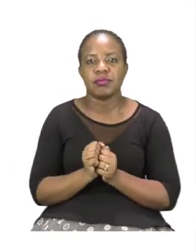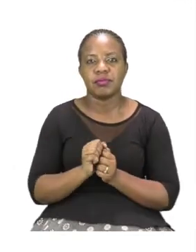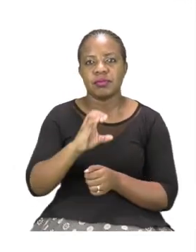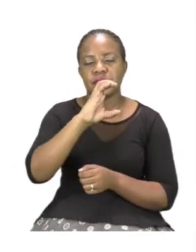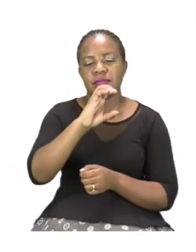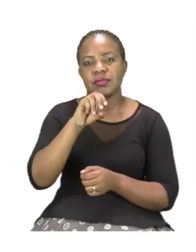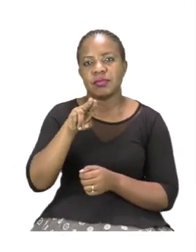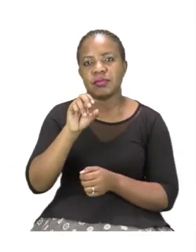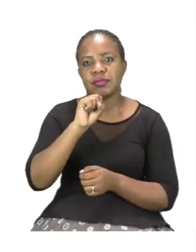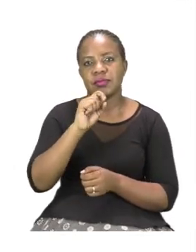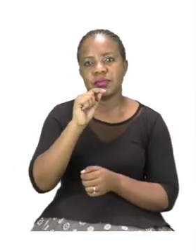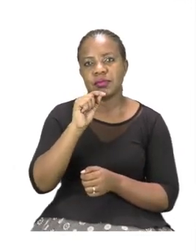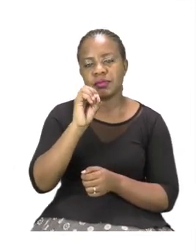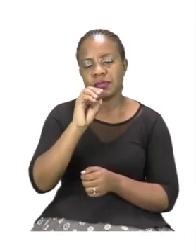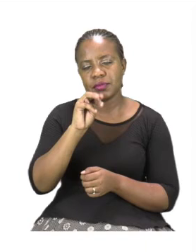customs,